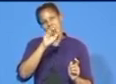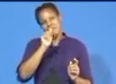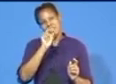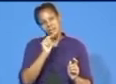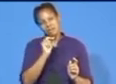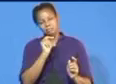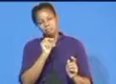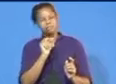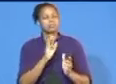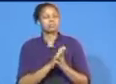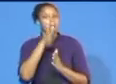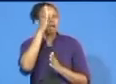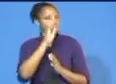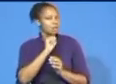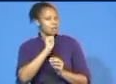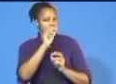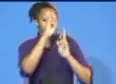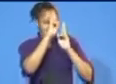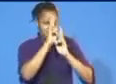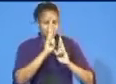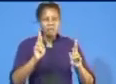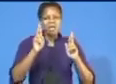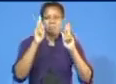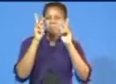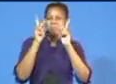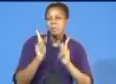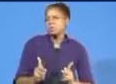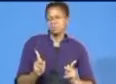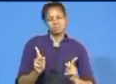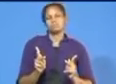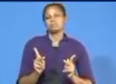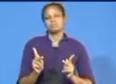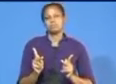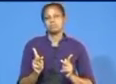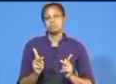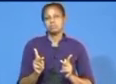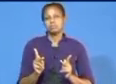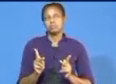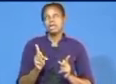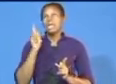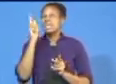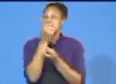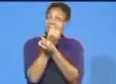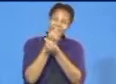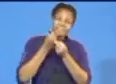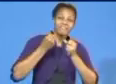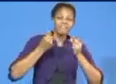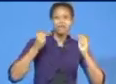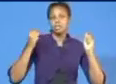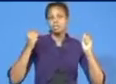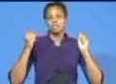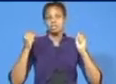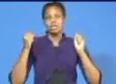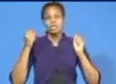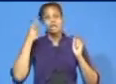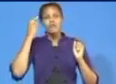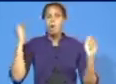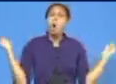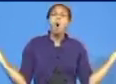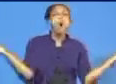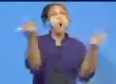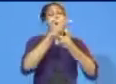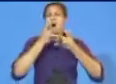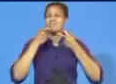God is no respecter of persons. His salvation is for